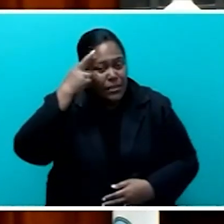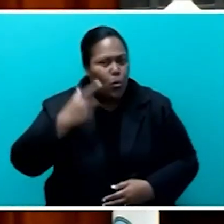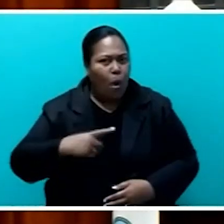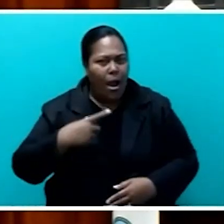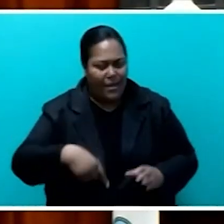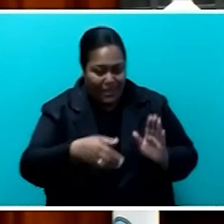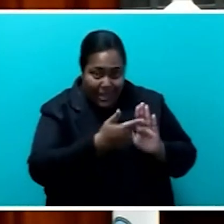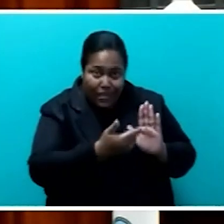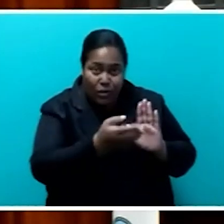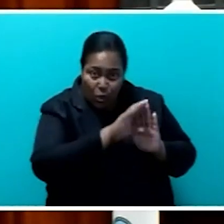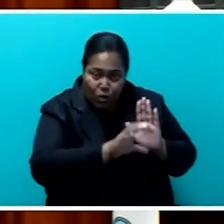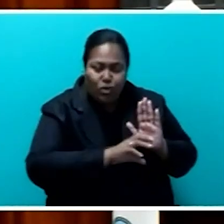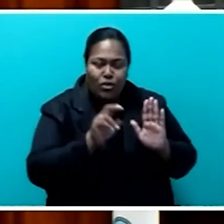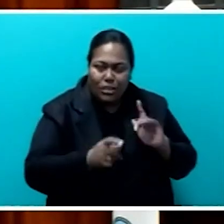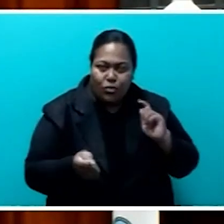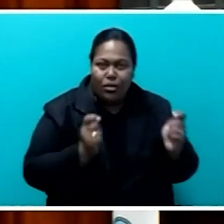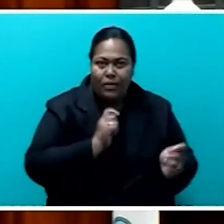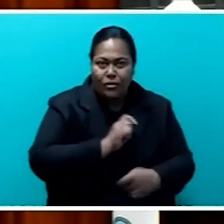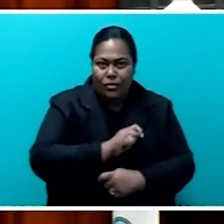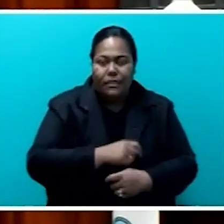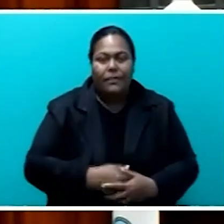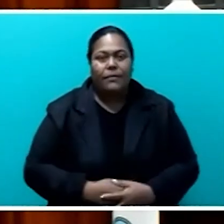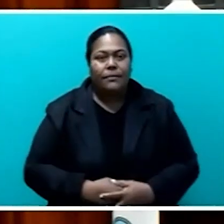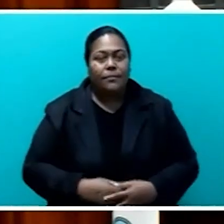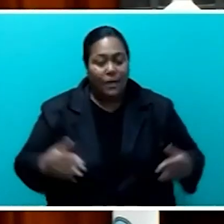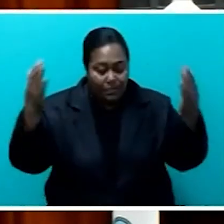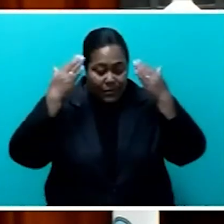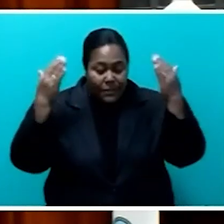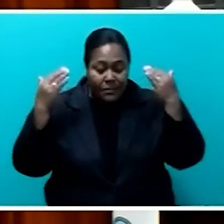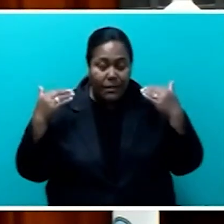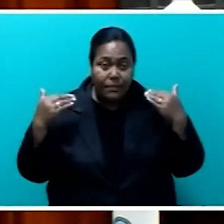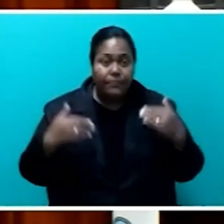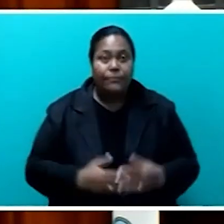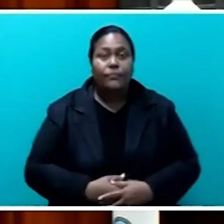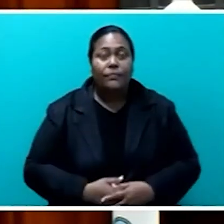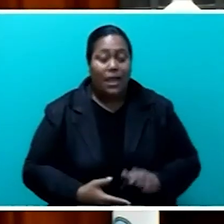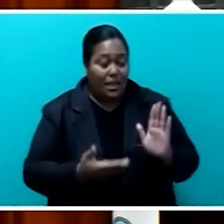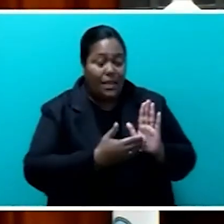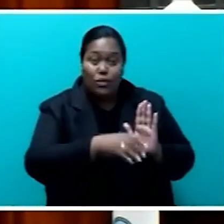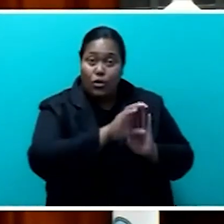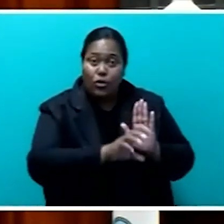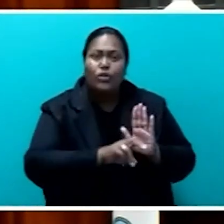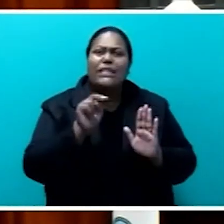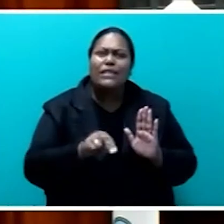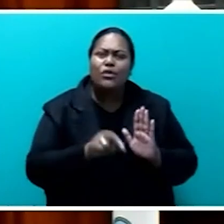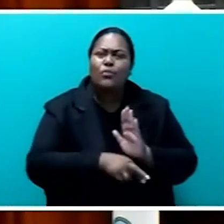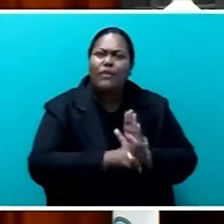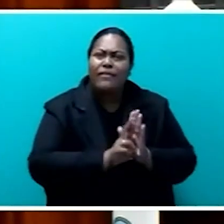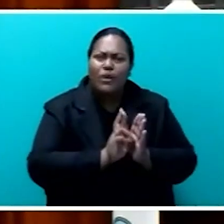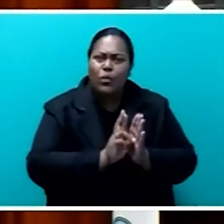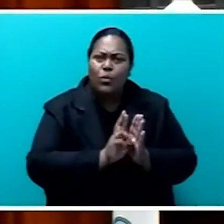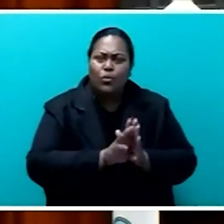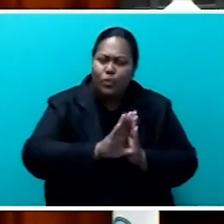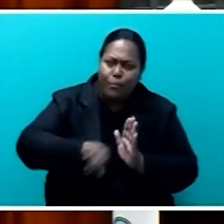Constitution needs to be reviewed. Mr. Speaker, sir, this Constitution has to be reviewed to